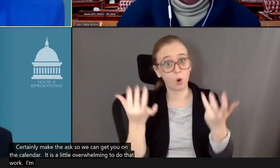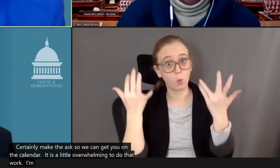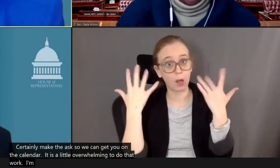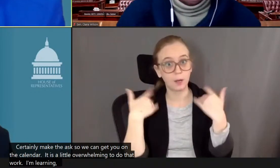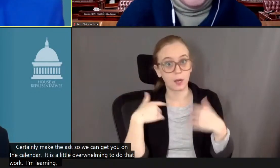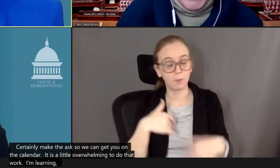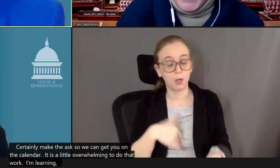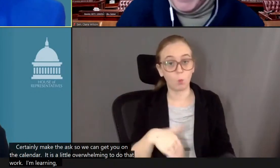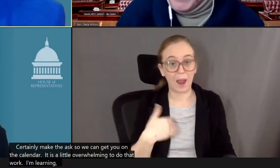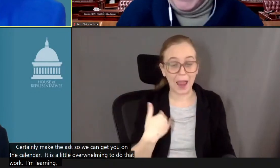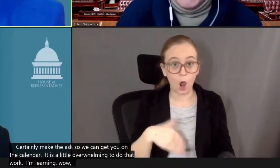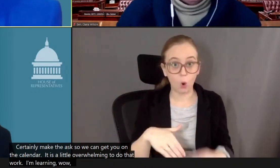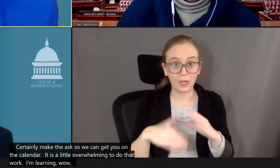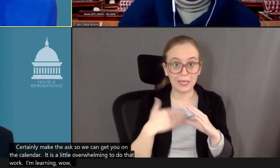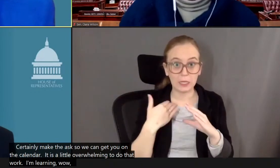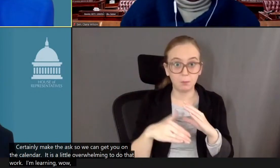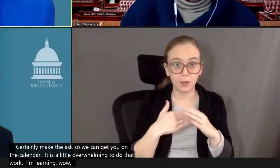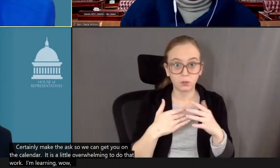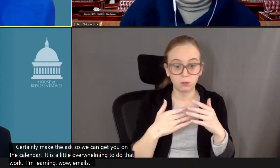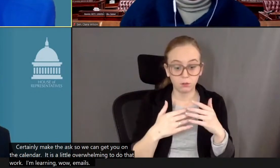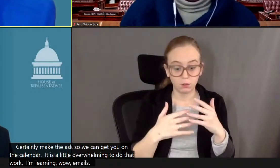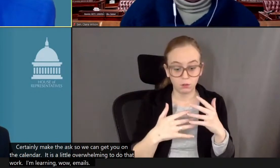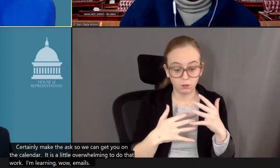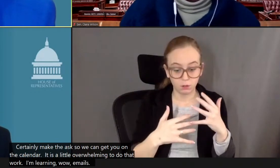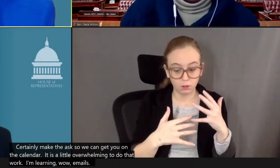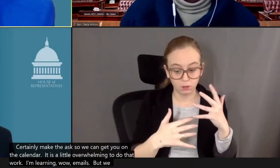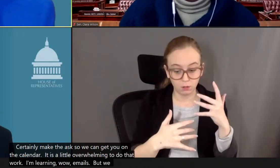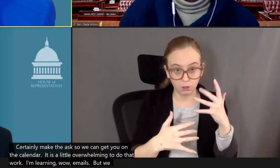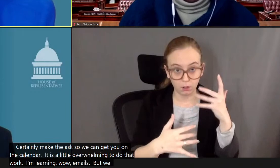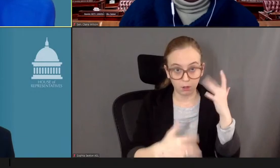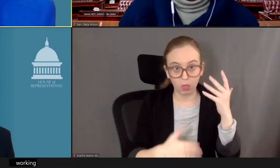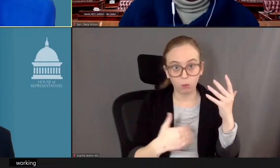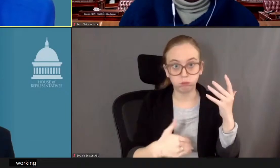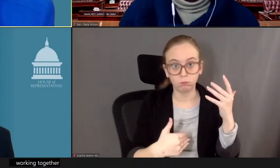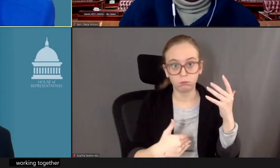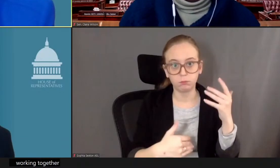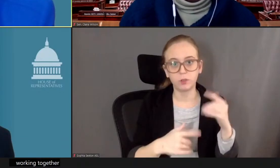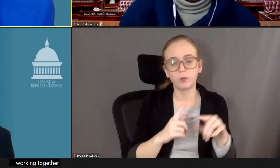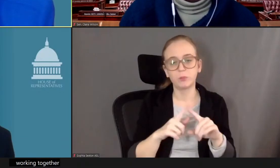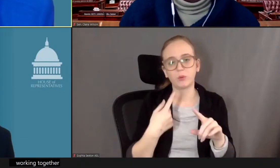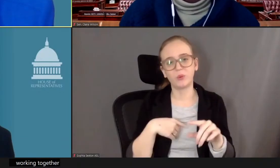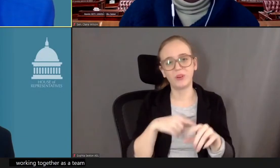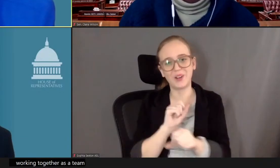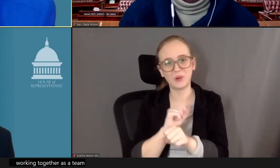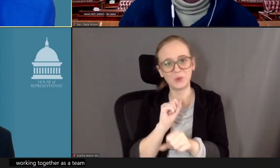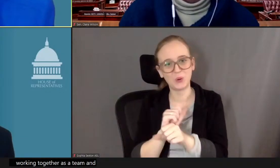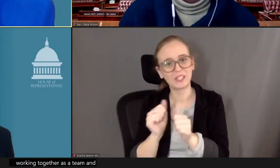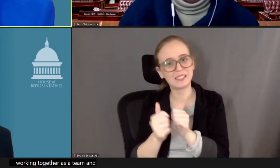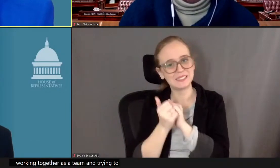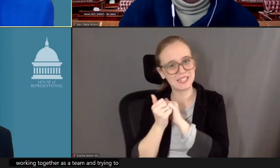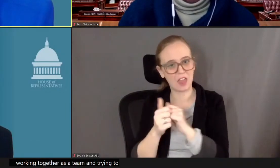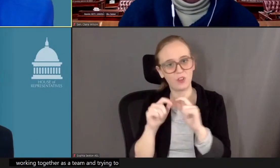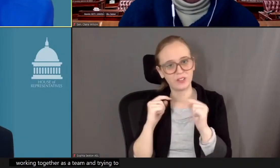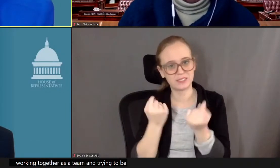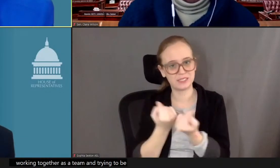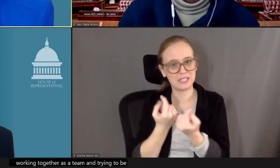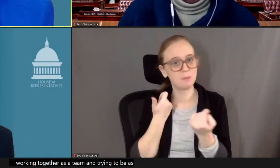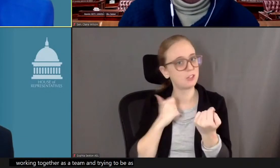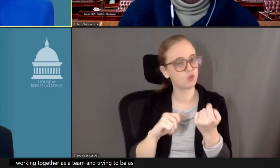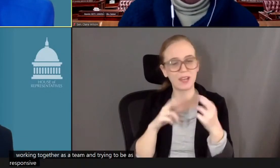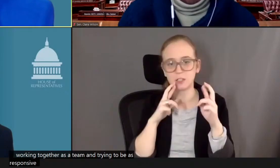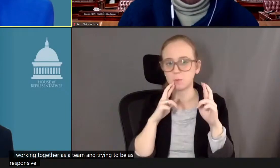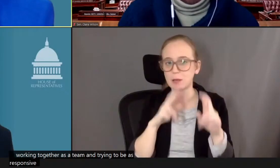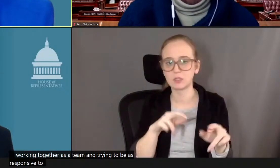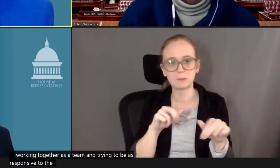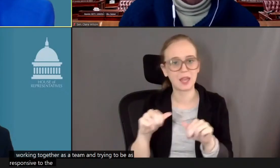emails. But we are working together as a team and trying to be as responsive to community as much